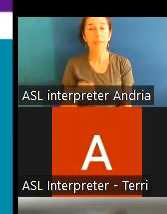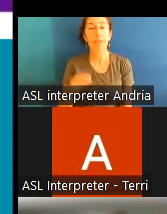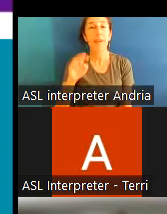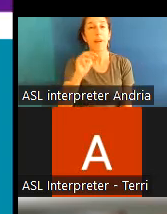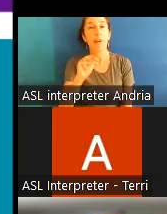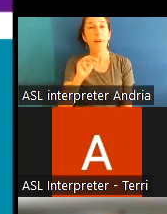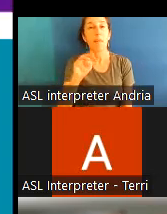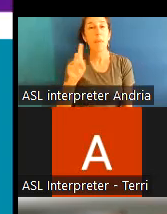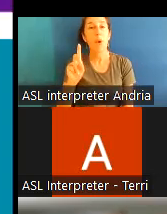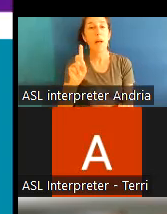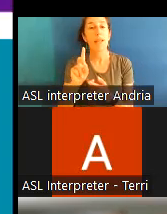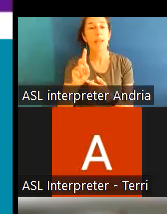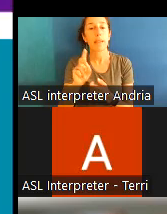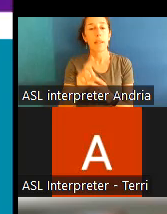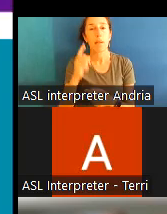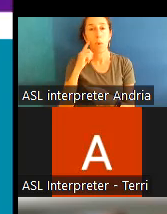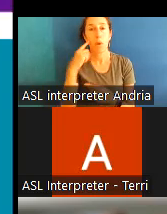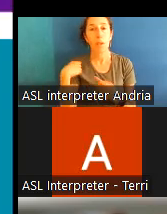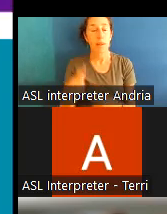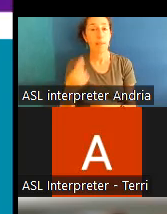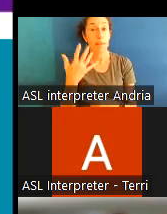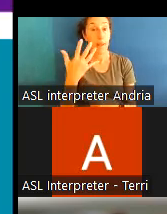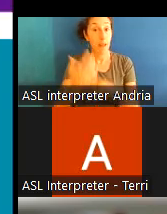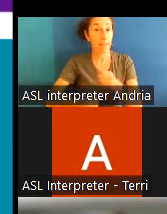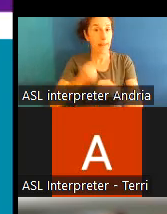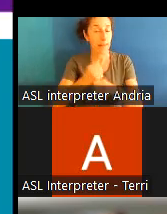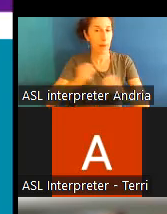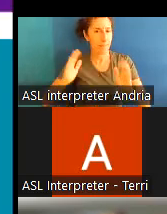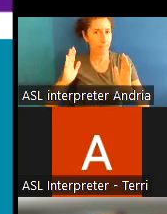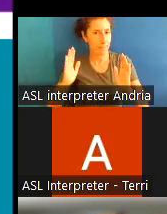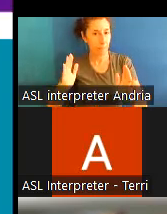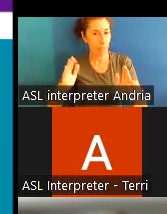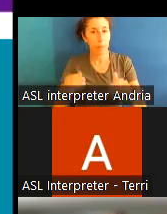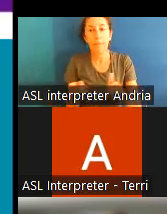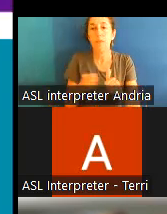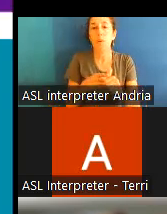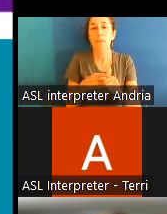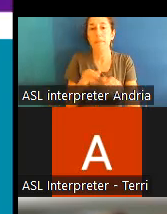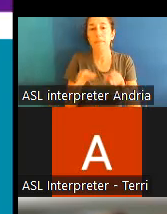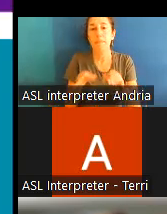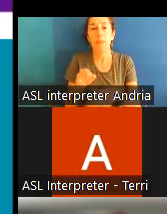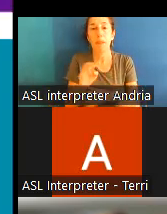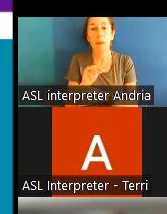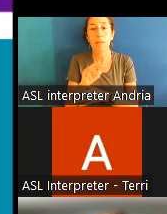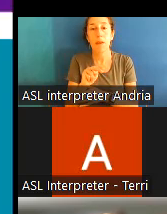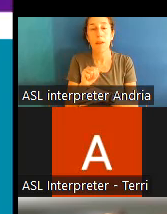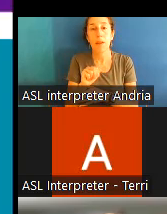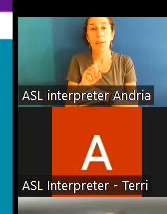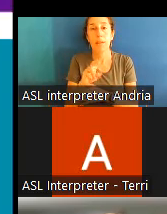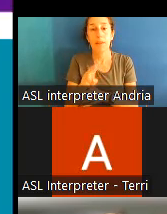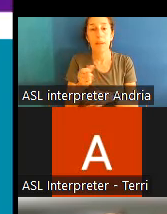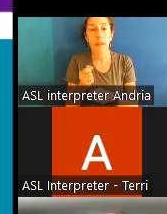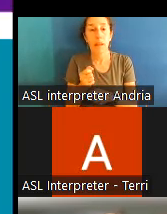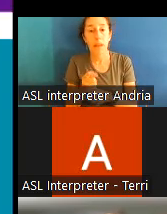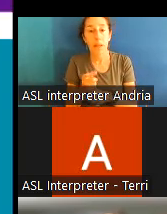trend. In Maryland, well, every year, the National Network to End Domestic Violence does what they call Count Day. If any of you